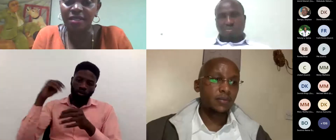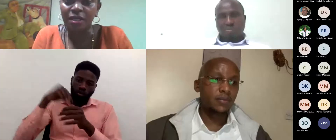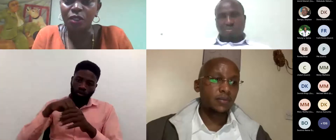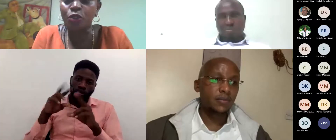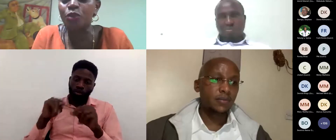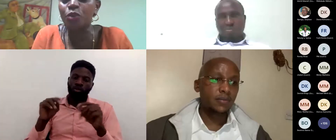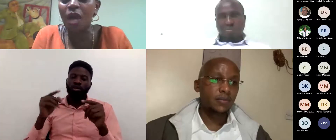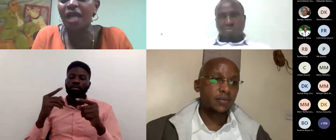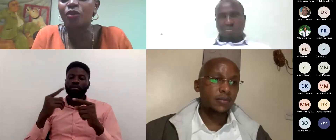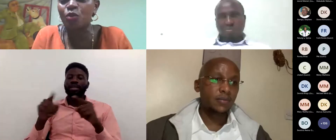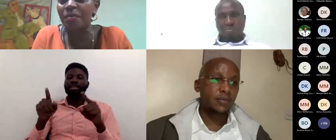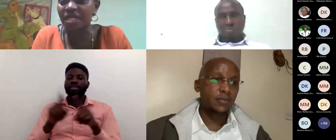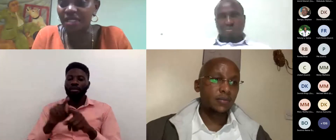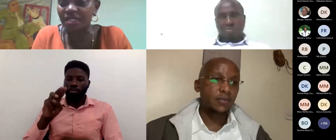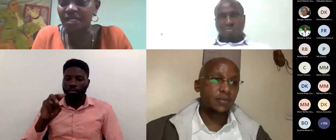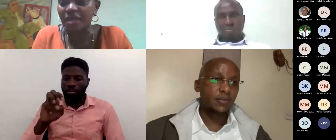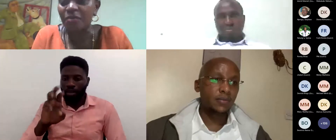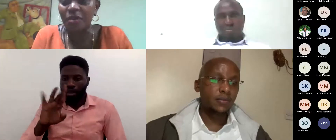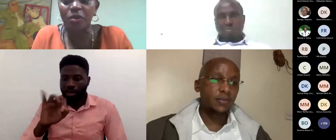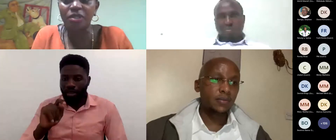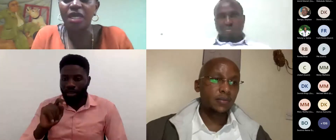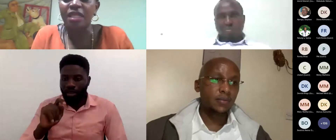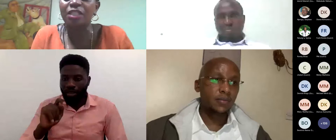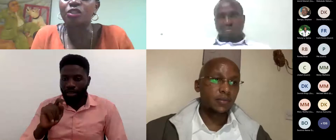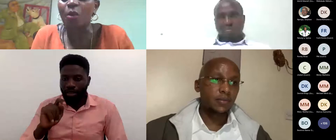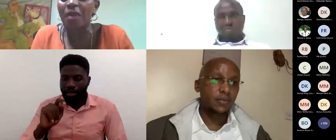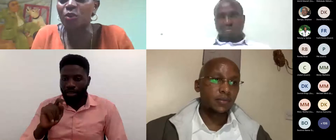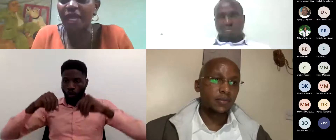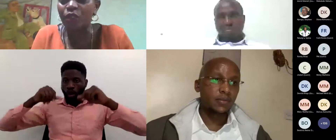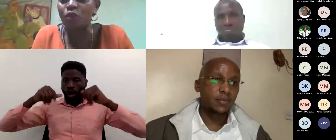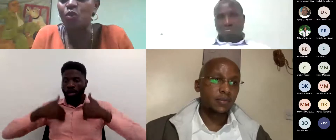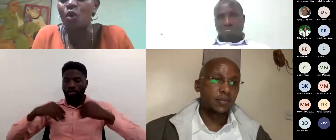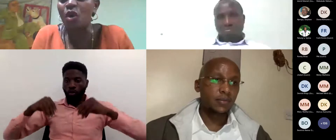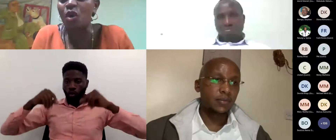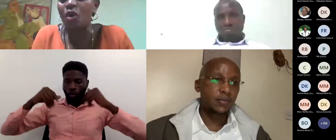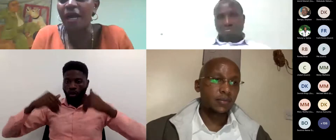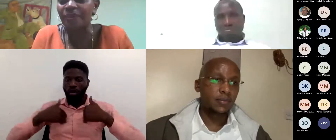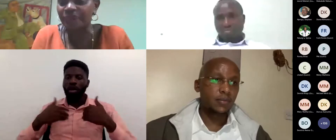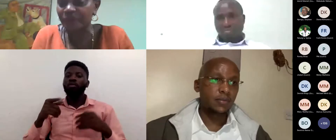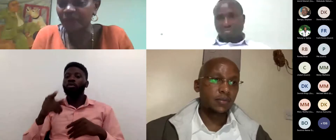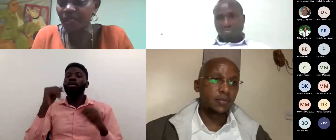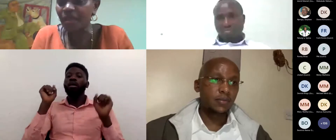merit. Do you earn through merit? Because there's so much you can do